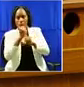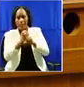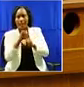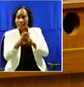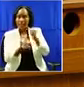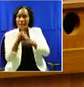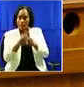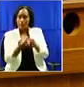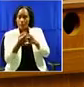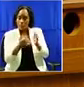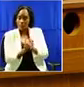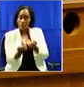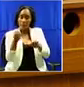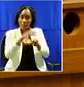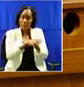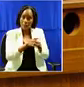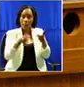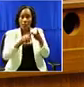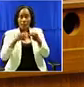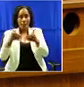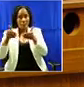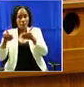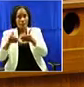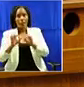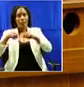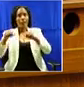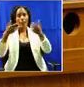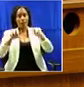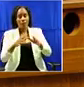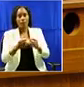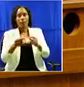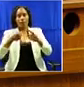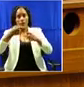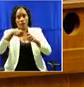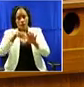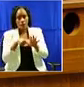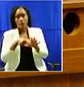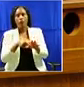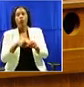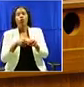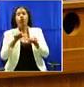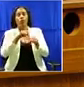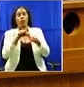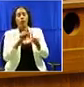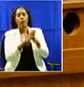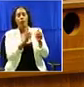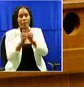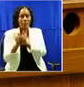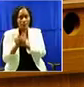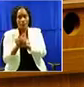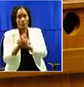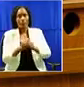implementation arrangements which have been agreed among the social partners at NEDLAC. We will be